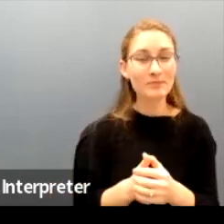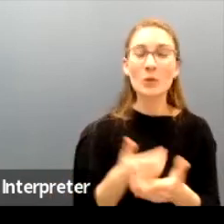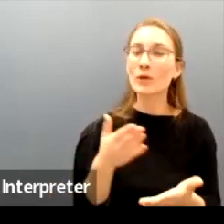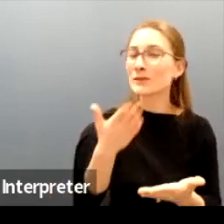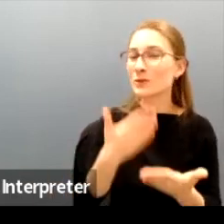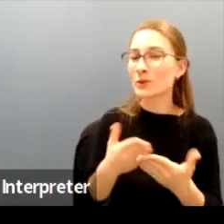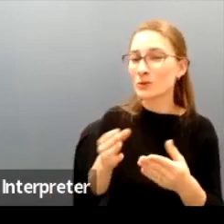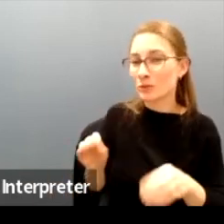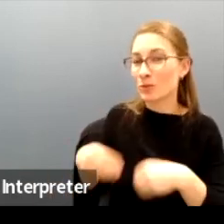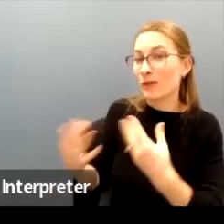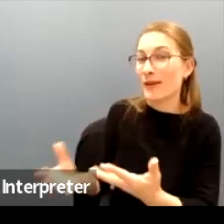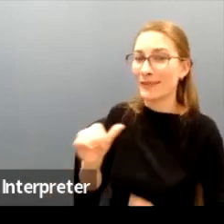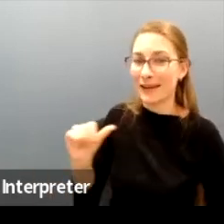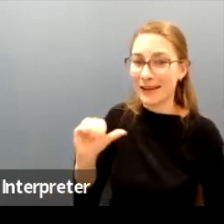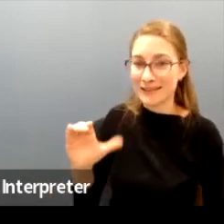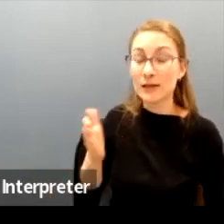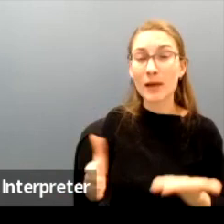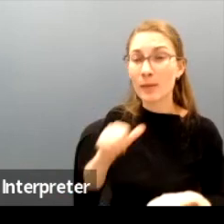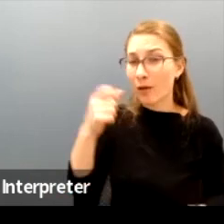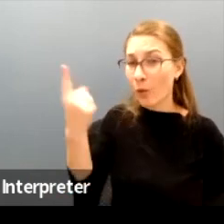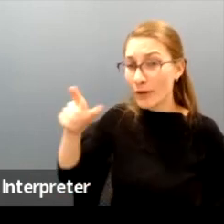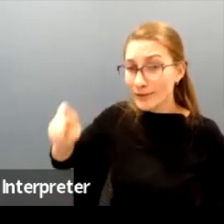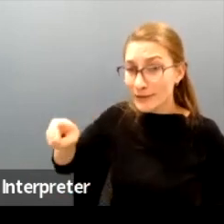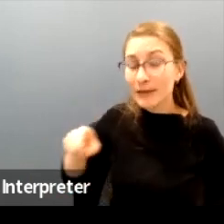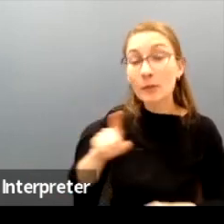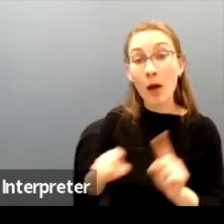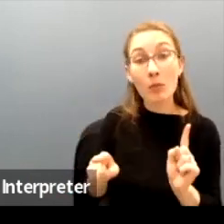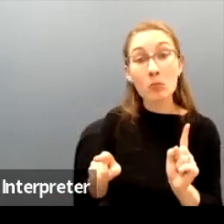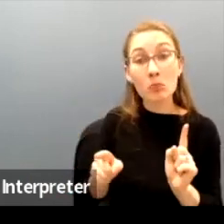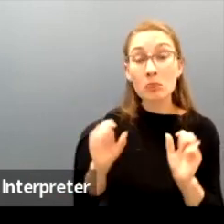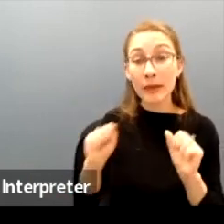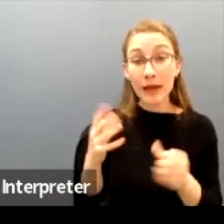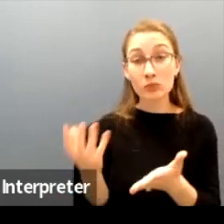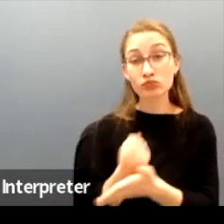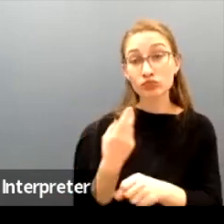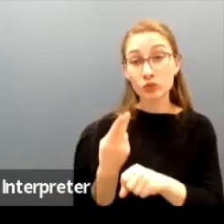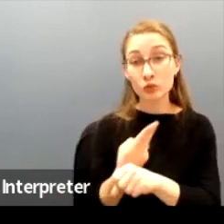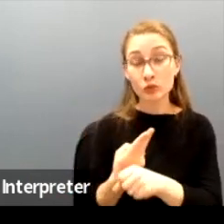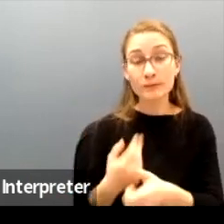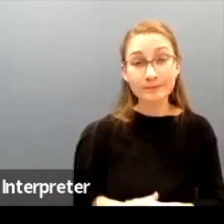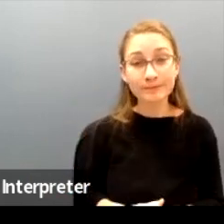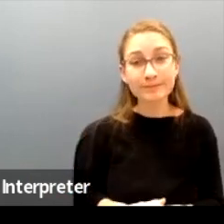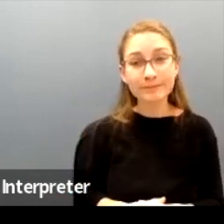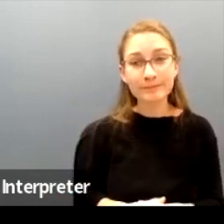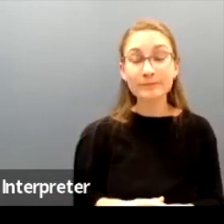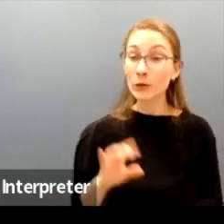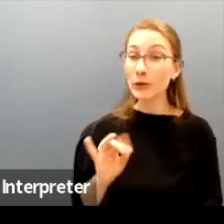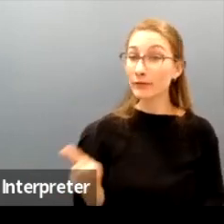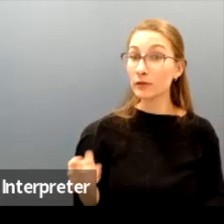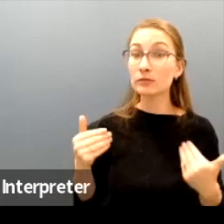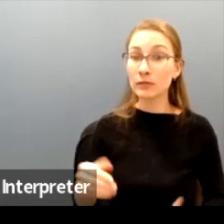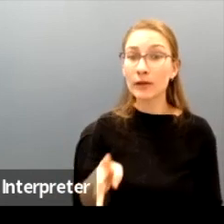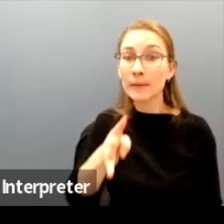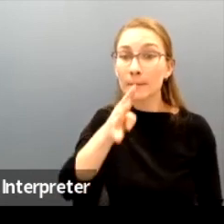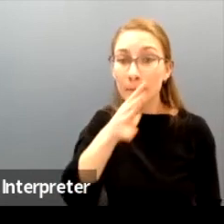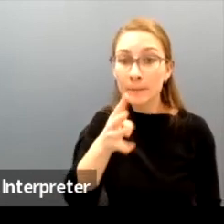it, but maybe they will. And that's totally okay if that's what they need. That's how they communicate. But if they say a word using their mouth or they say a